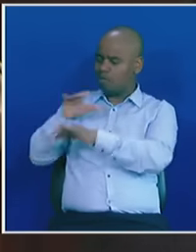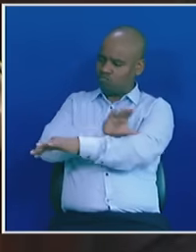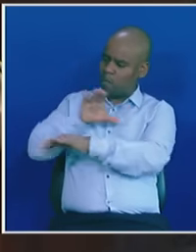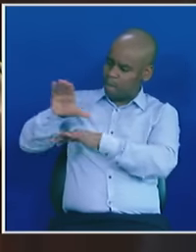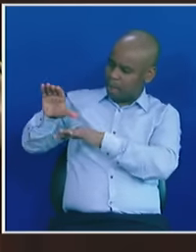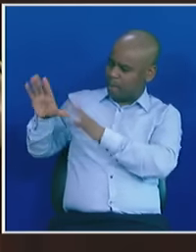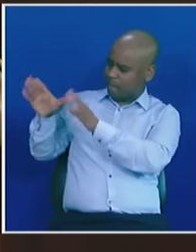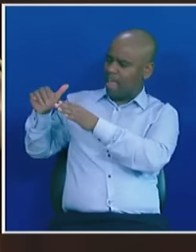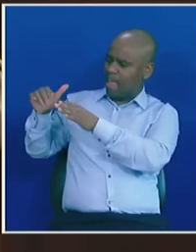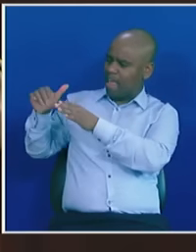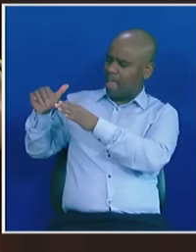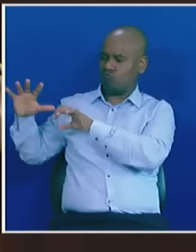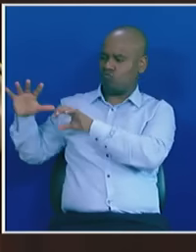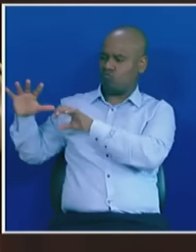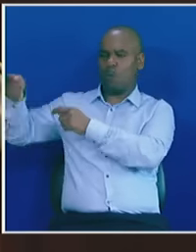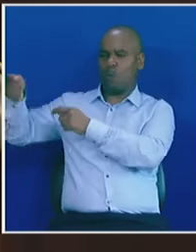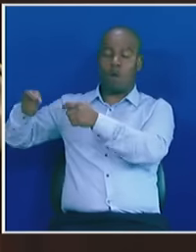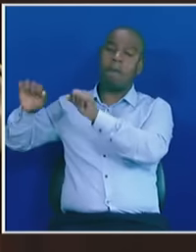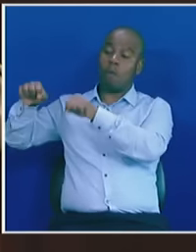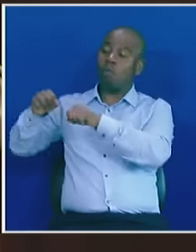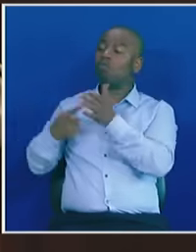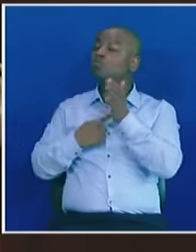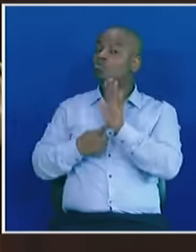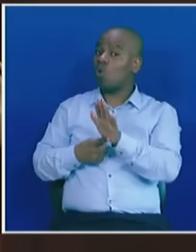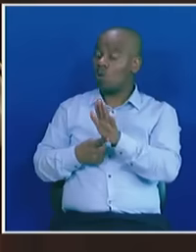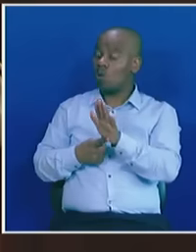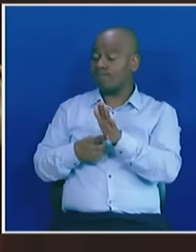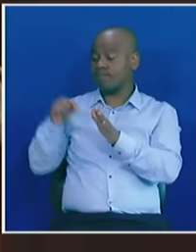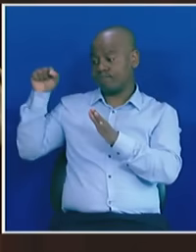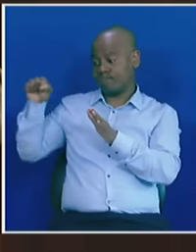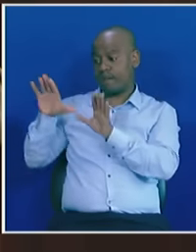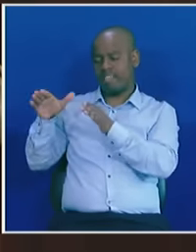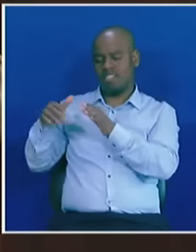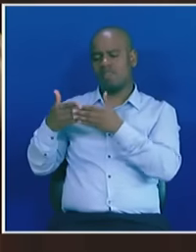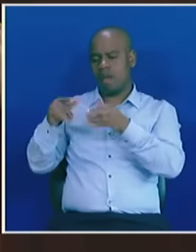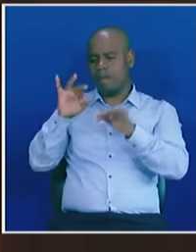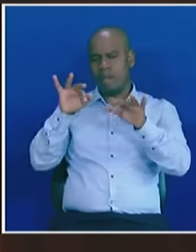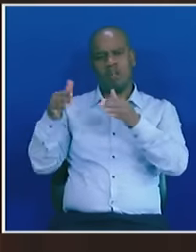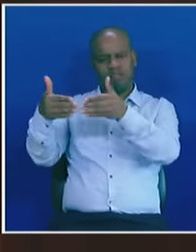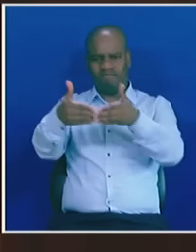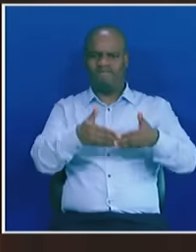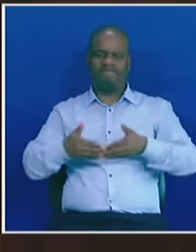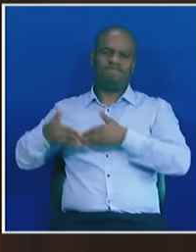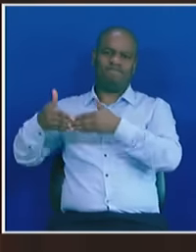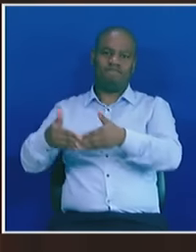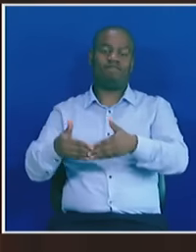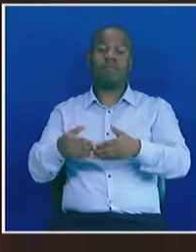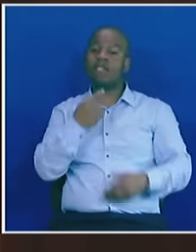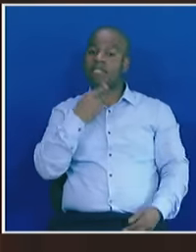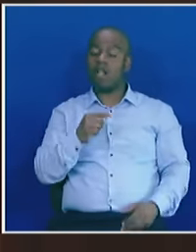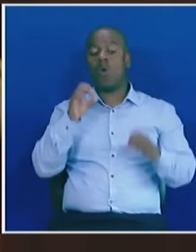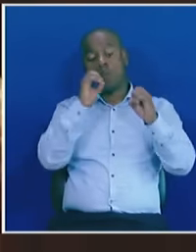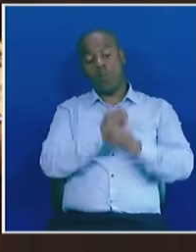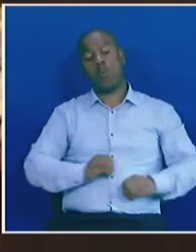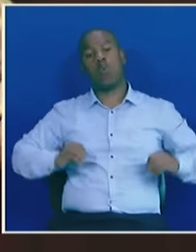govern this country. This is an indication that the ANC cares for the people of South Africa. They have said nothing about UDA